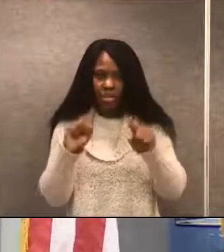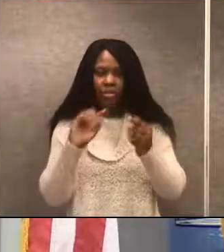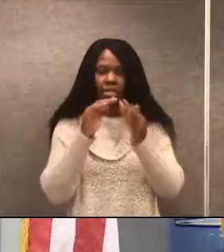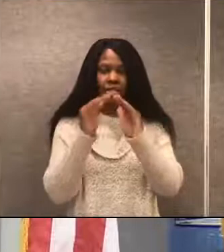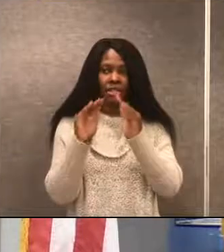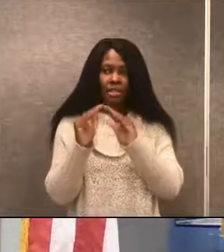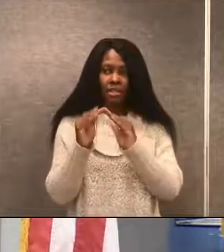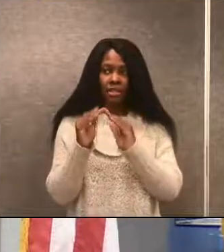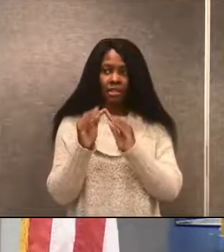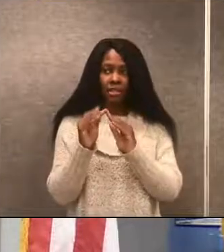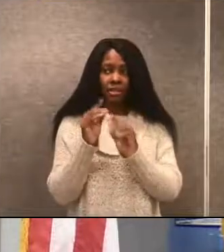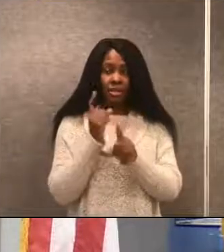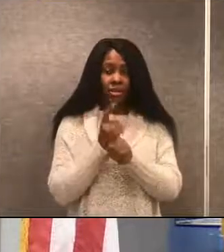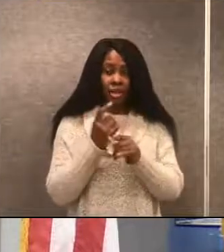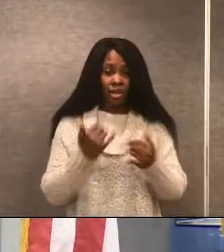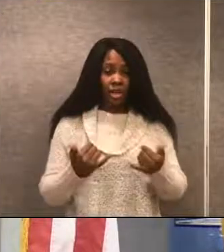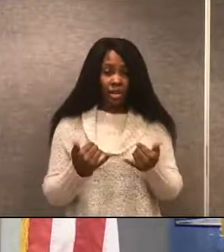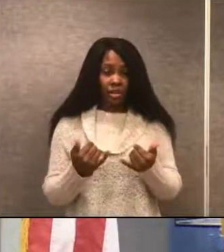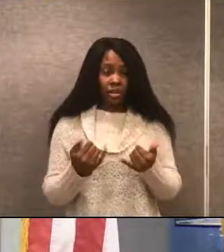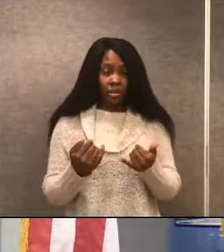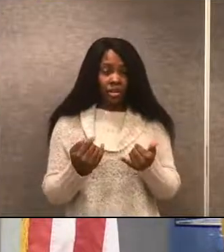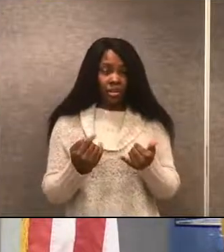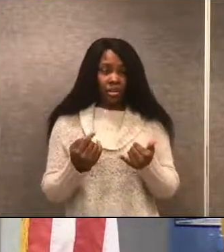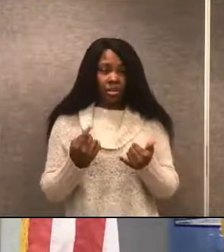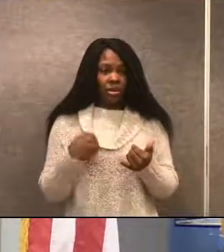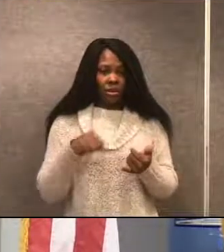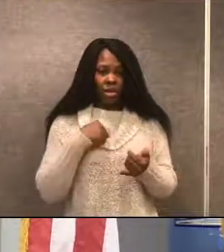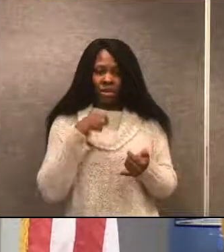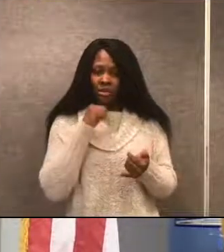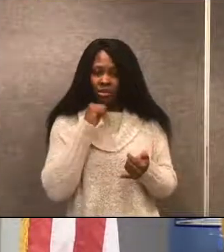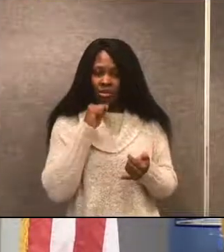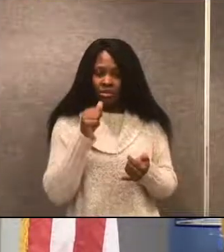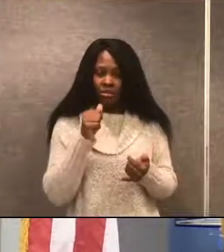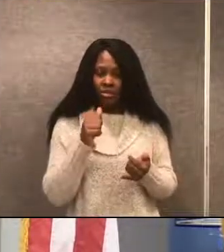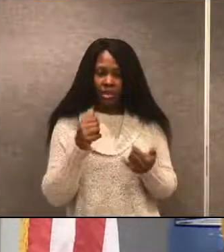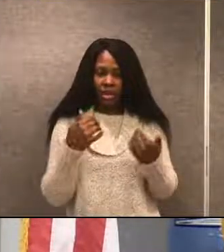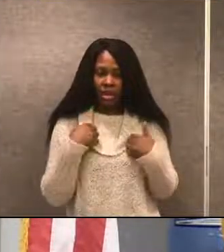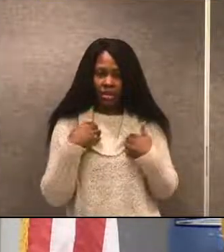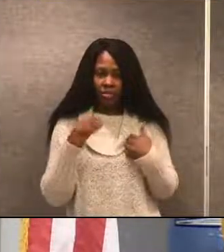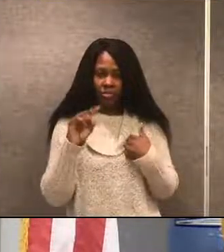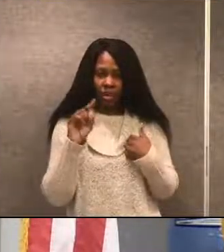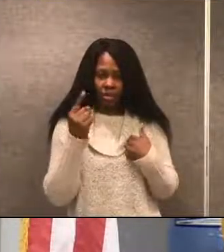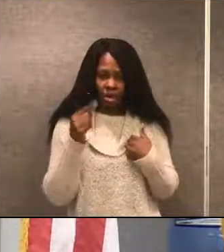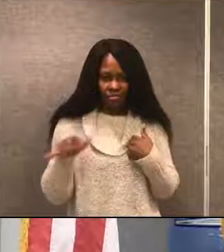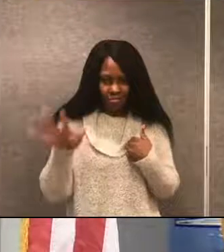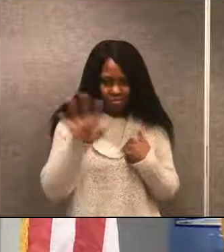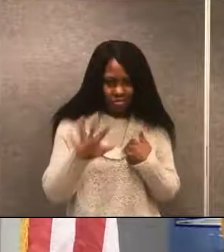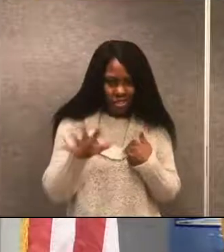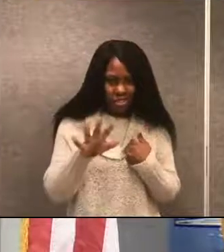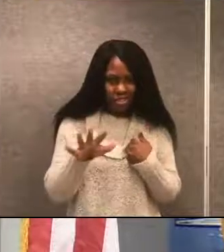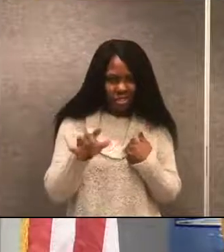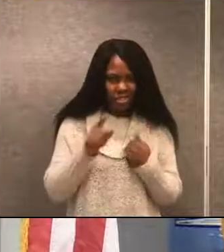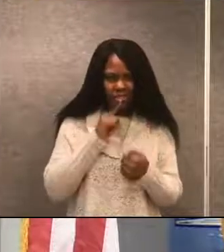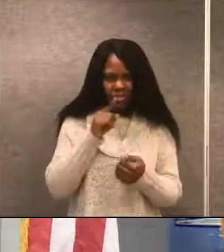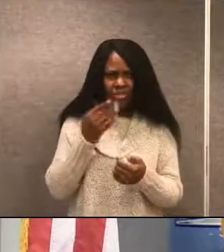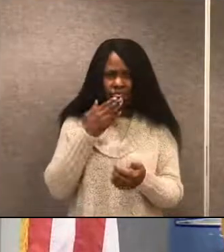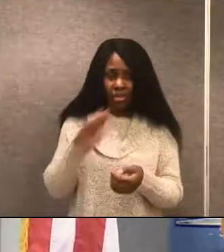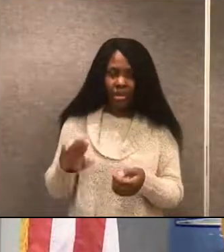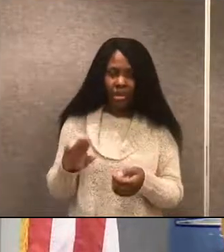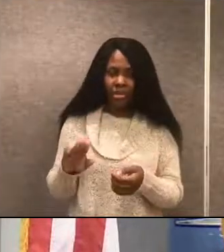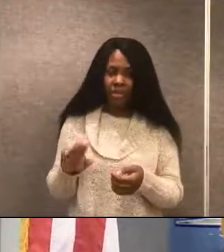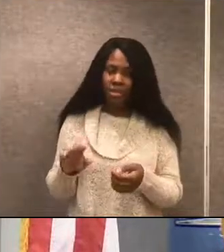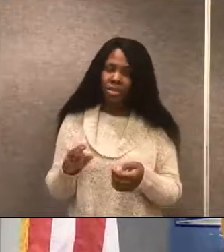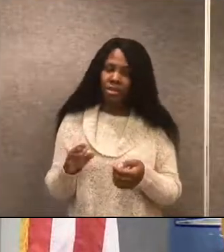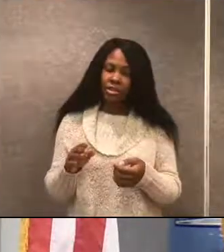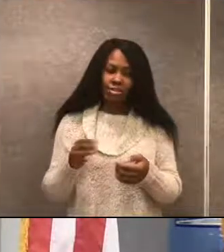And at this point, there is no one location that is identified, or we've identified as a hotspot. So wherever you're